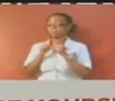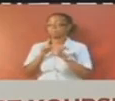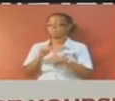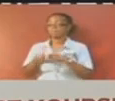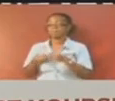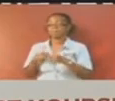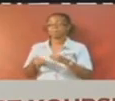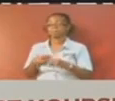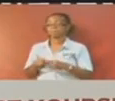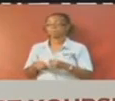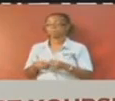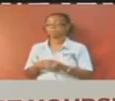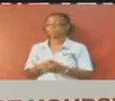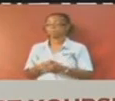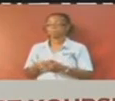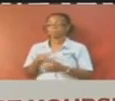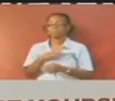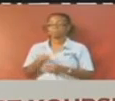Munilal.